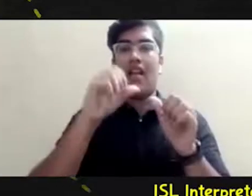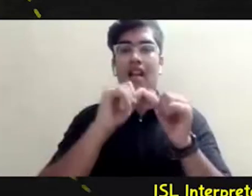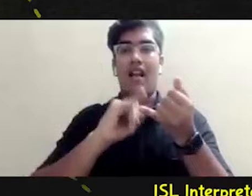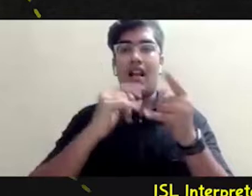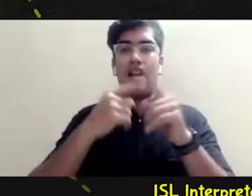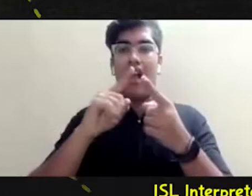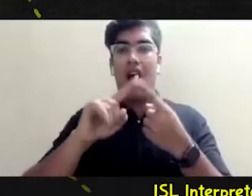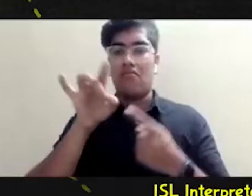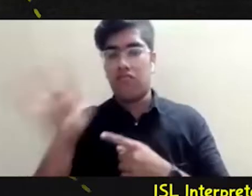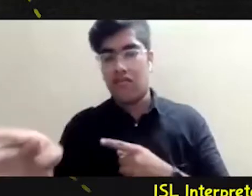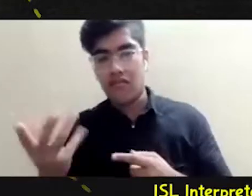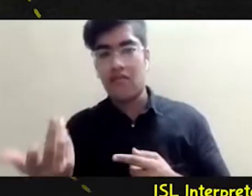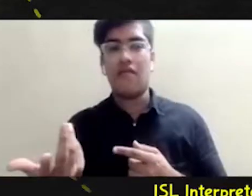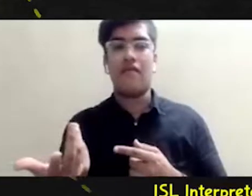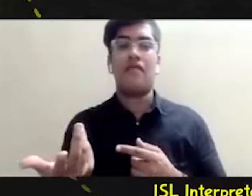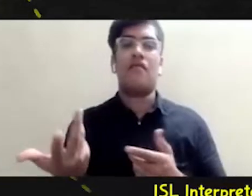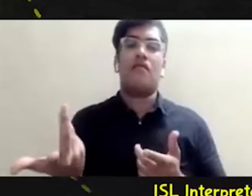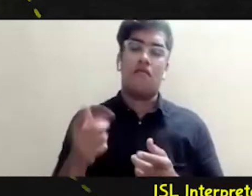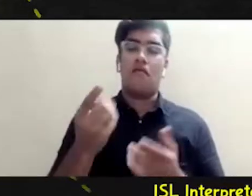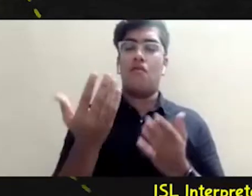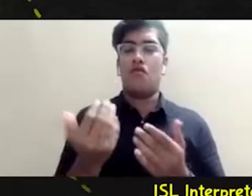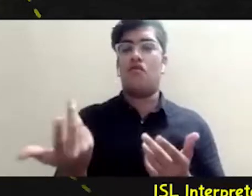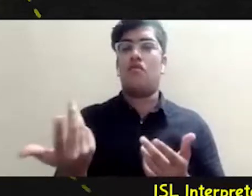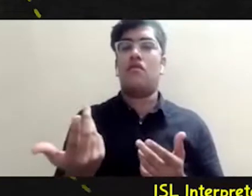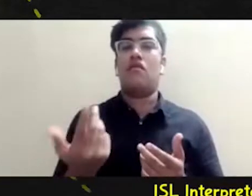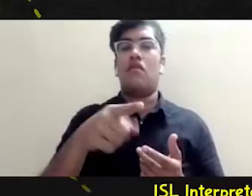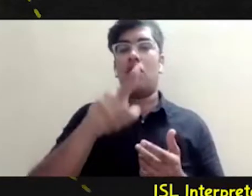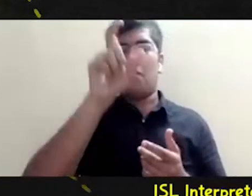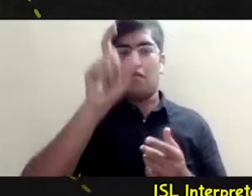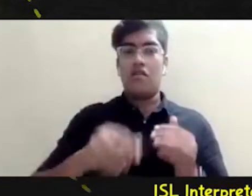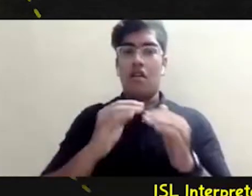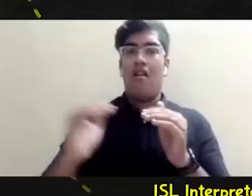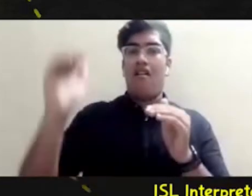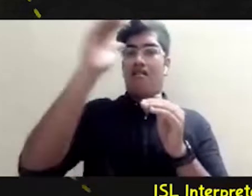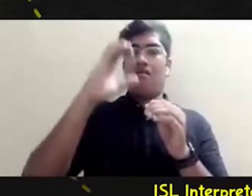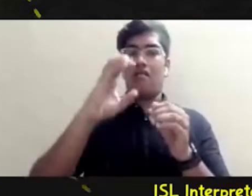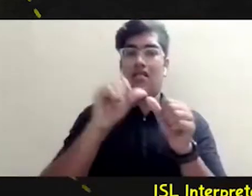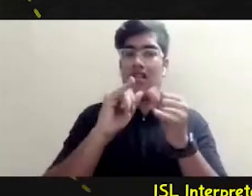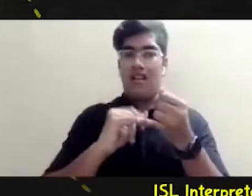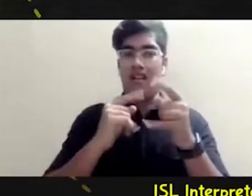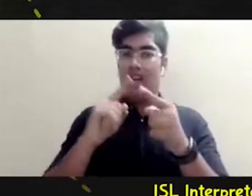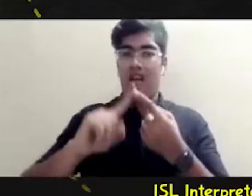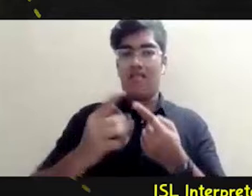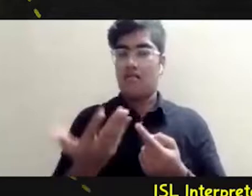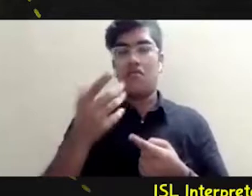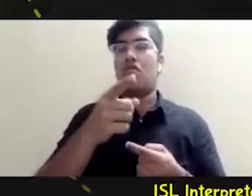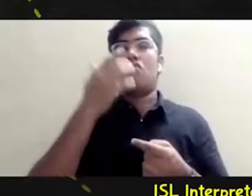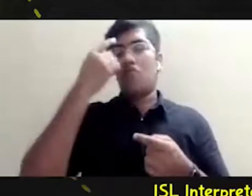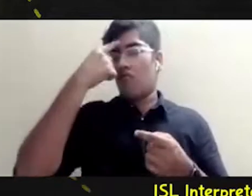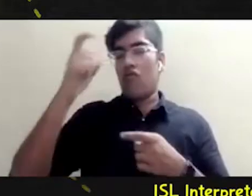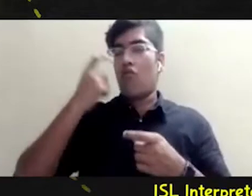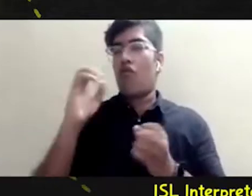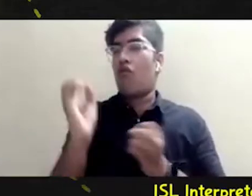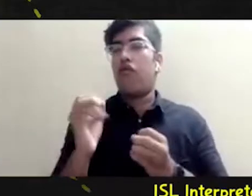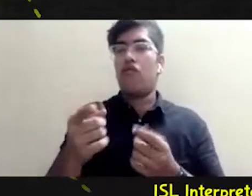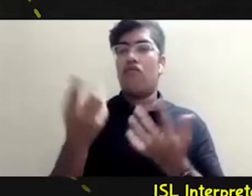how do you, and as a upper caste queer person in the country, I had not thought through these frameworks of intersectionality, right? That